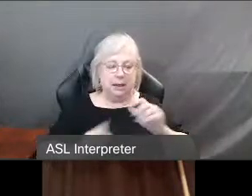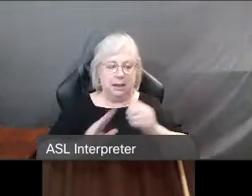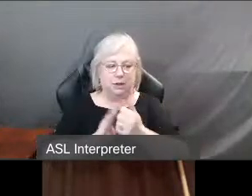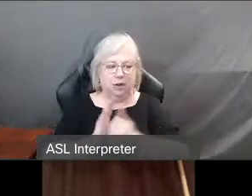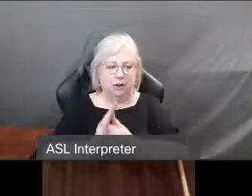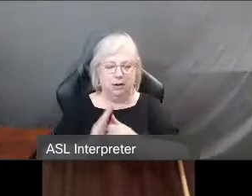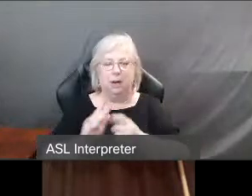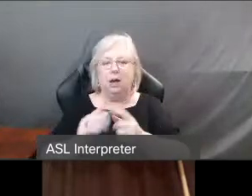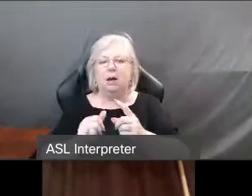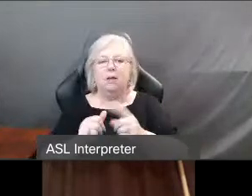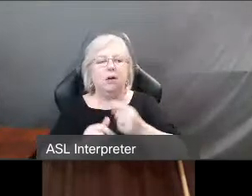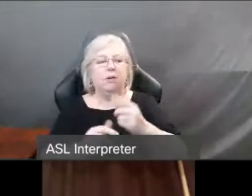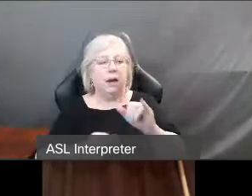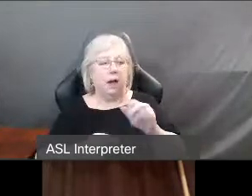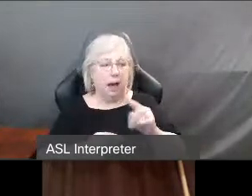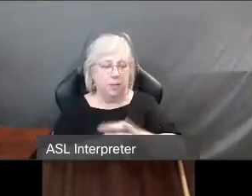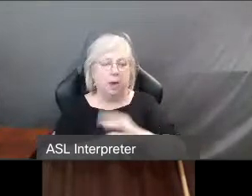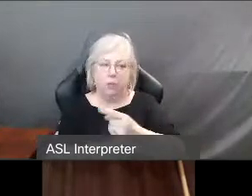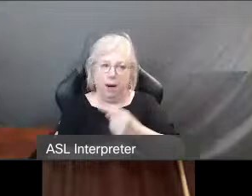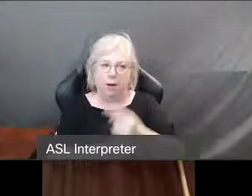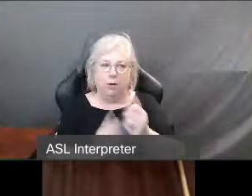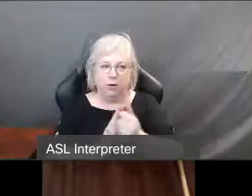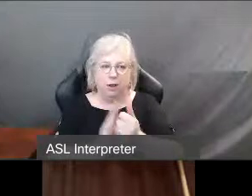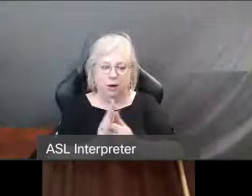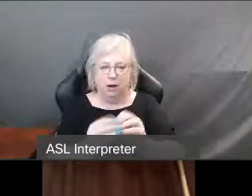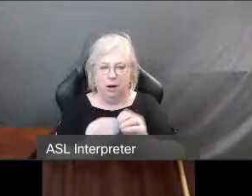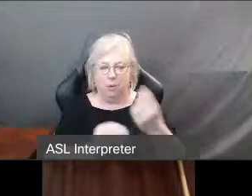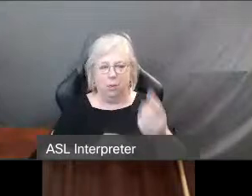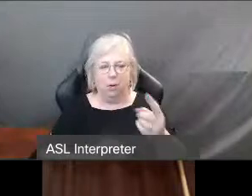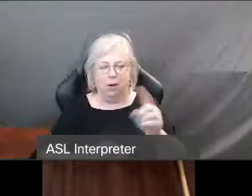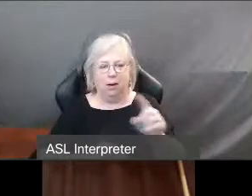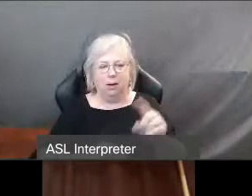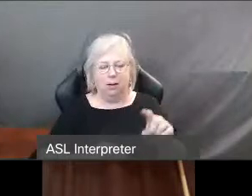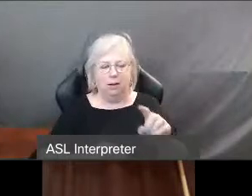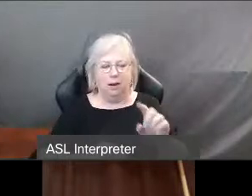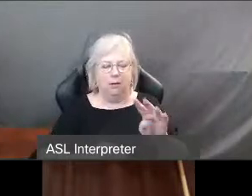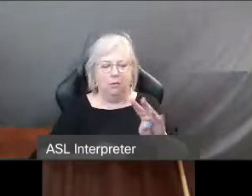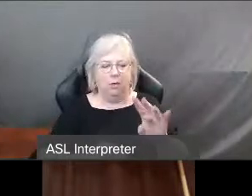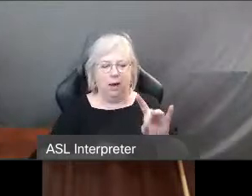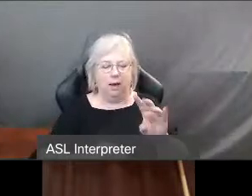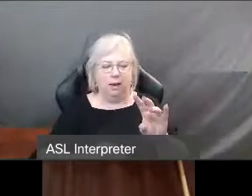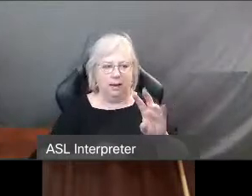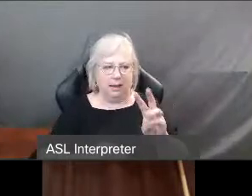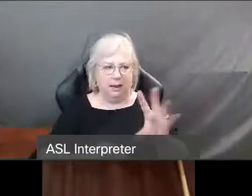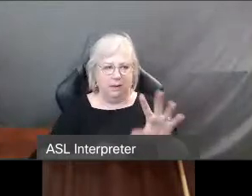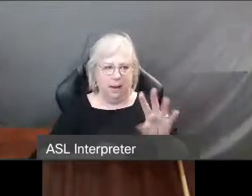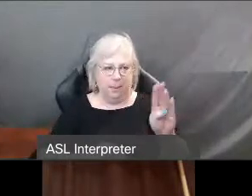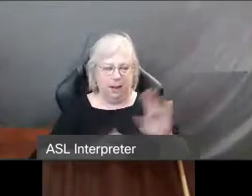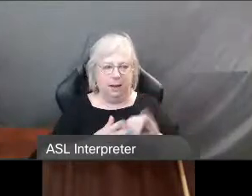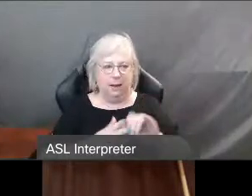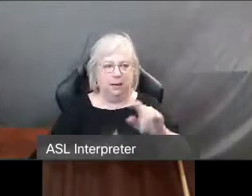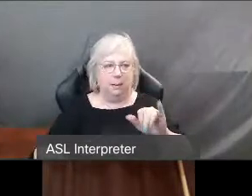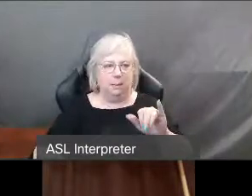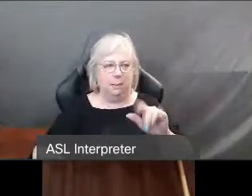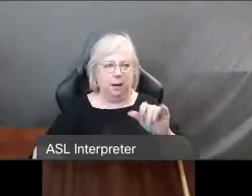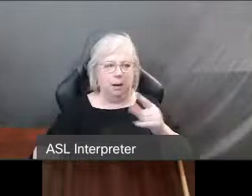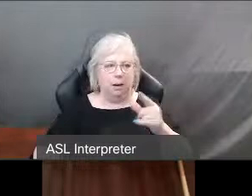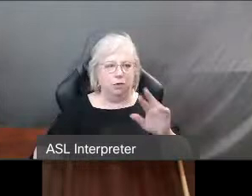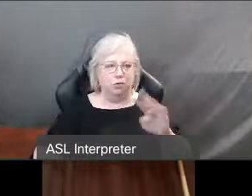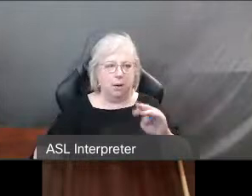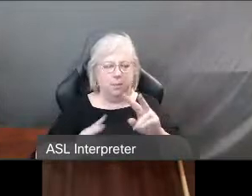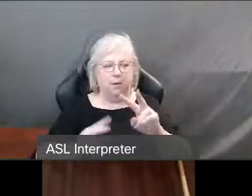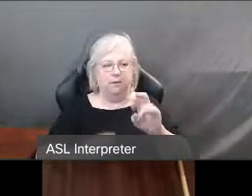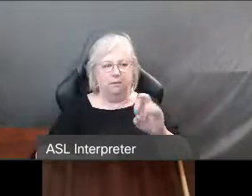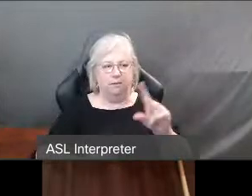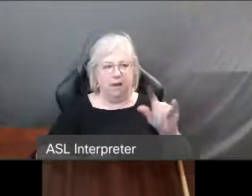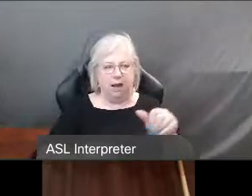The first item on the regular agenda is item number 1, file number Z 4685B. This is the Pilgrim Valley Baptist Church conditional